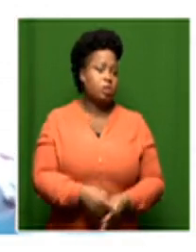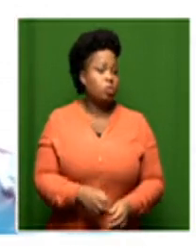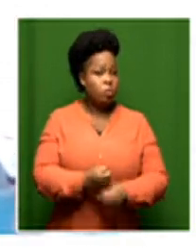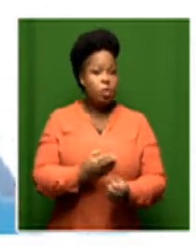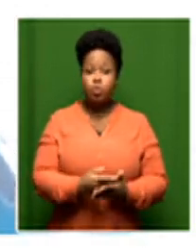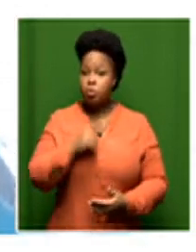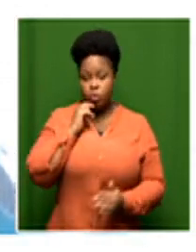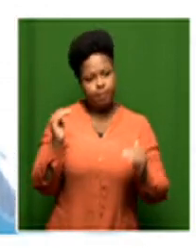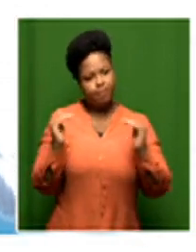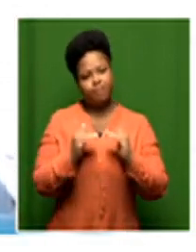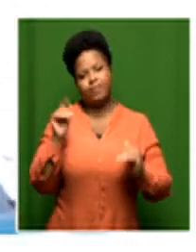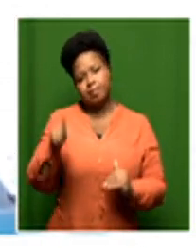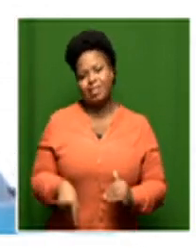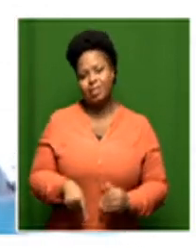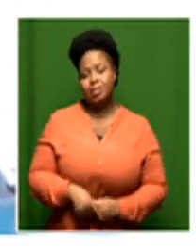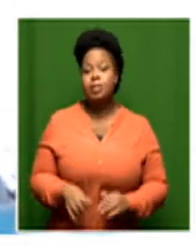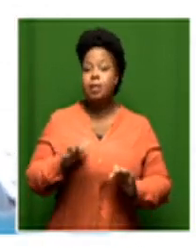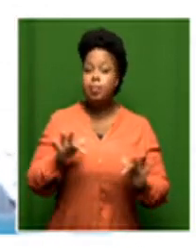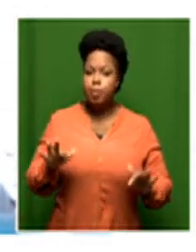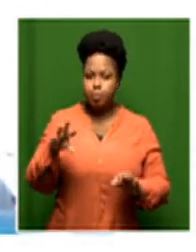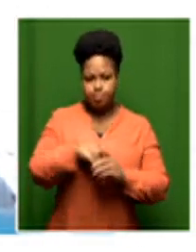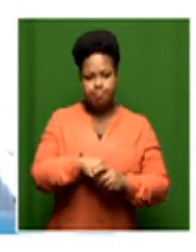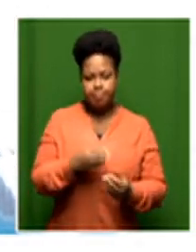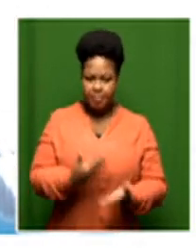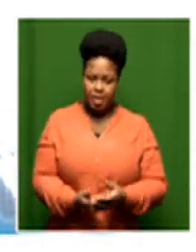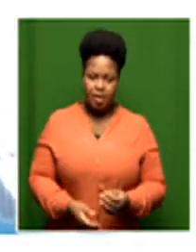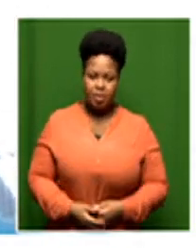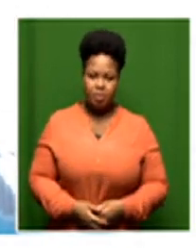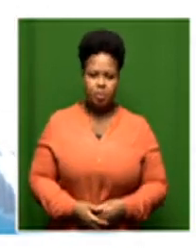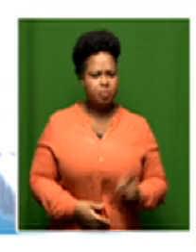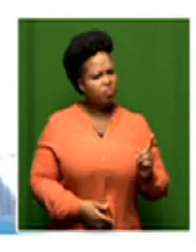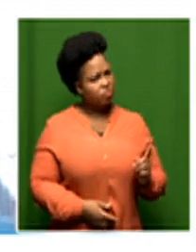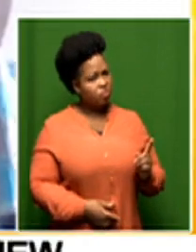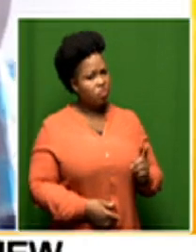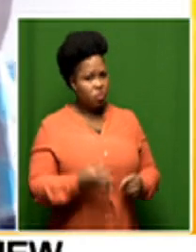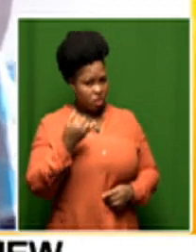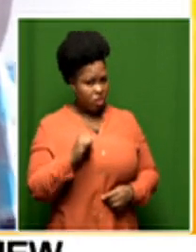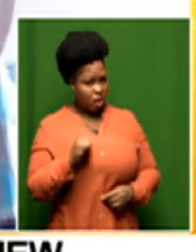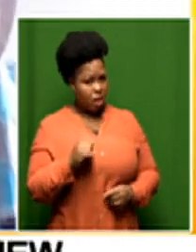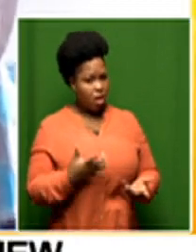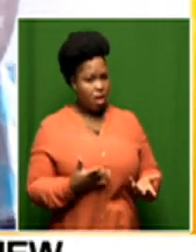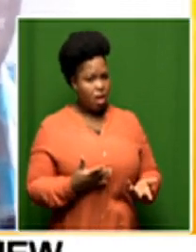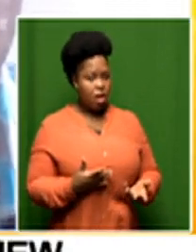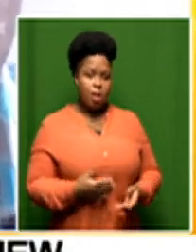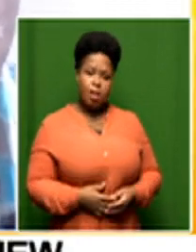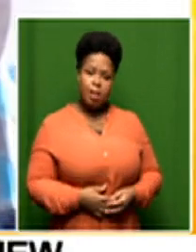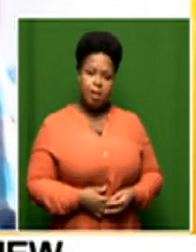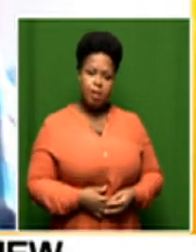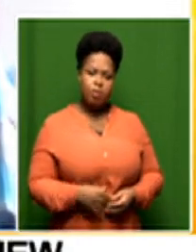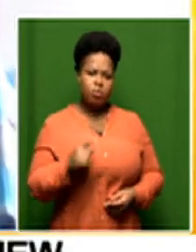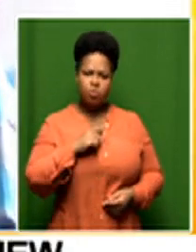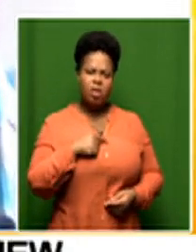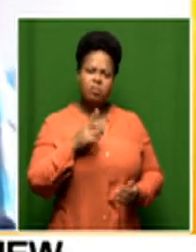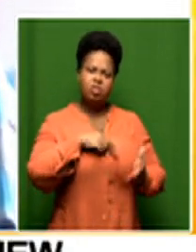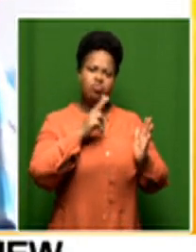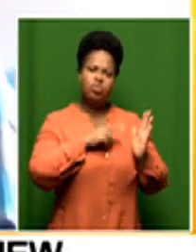that fairness is done, that people are involved. Is there still an opportunity? Are you still? I have